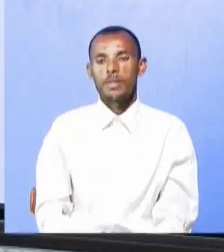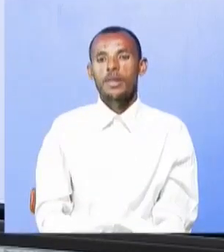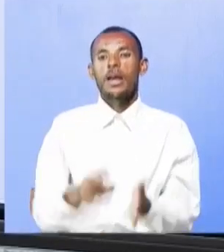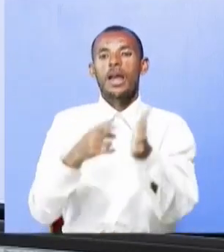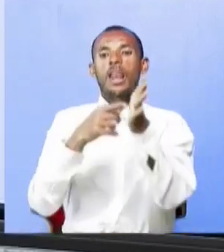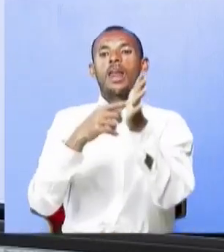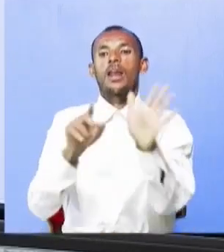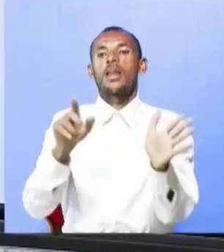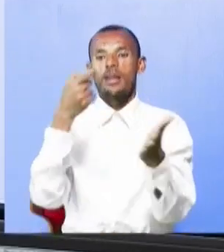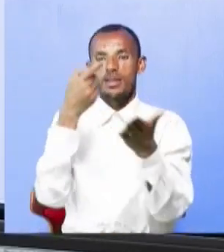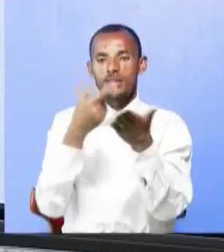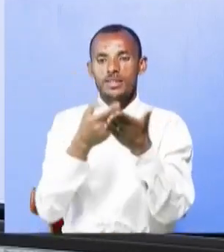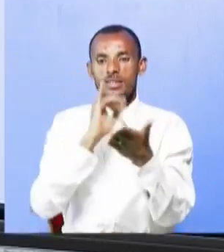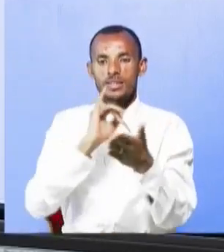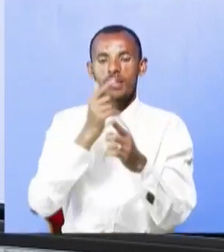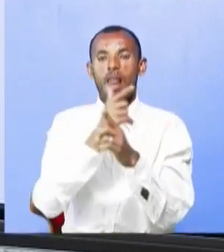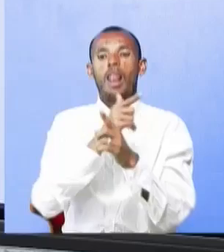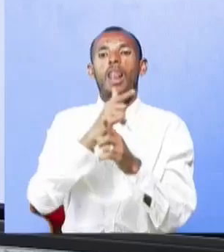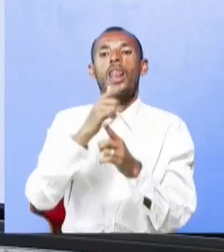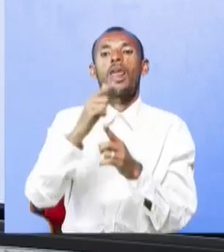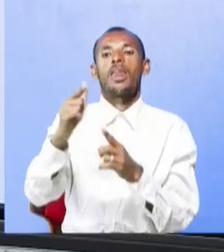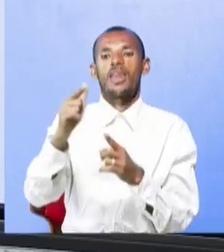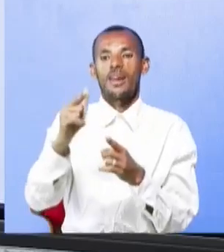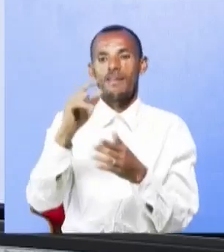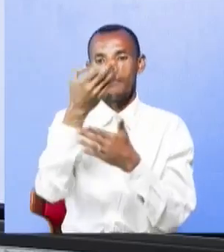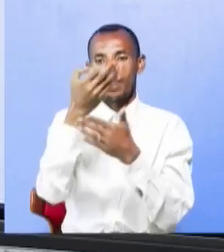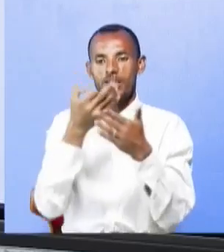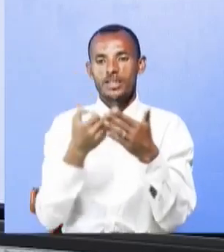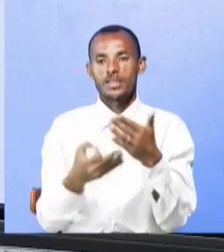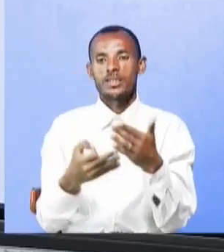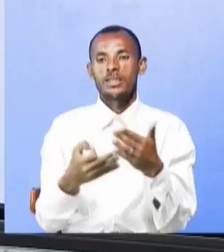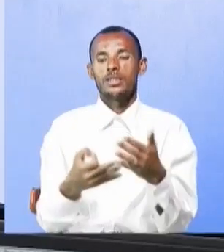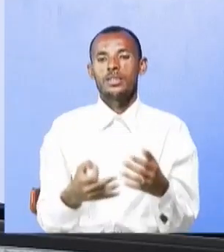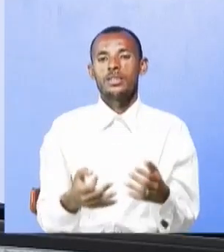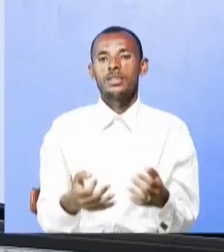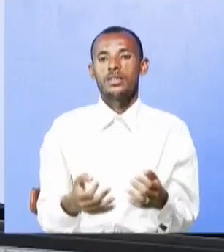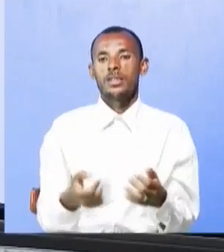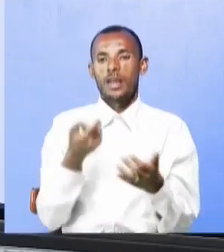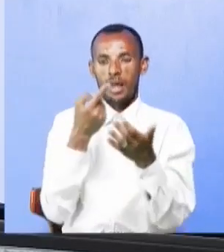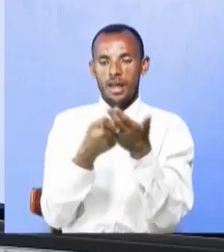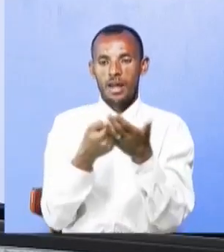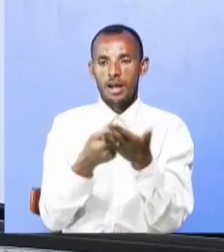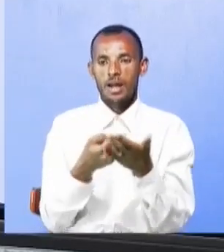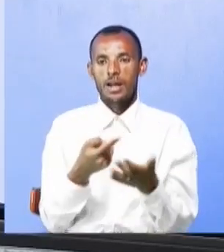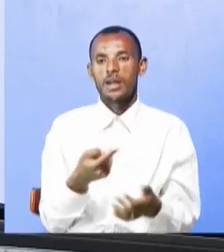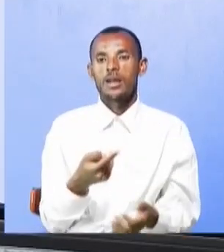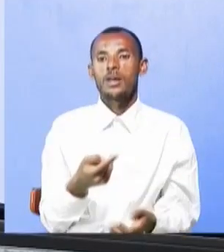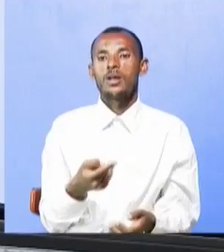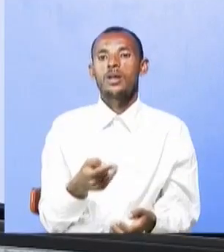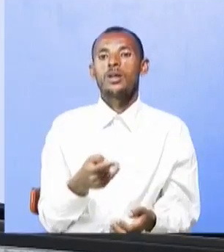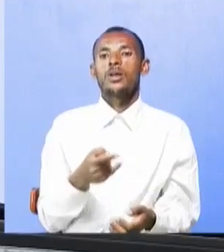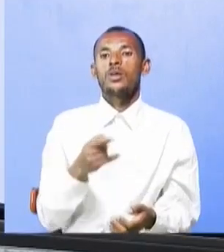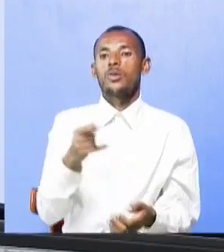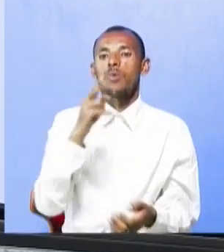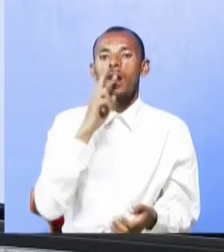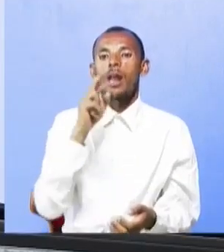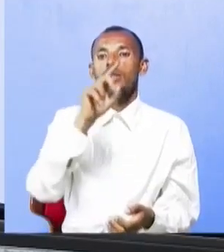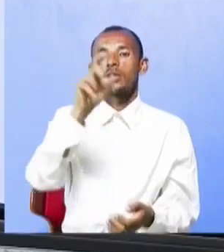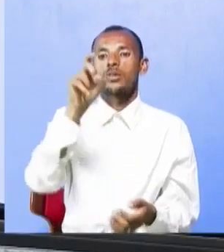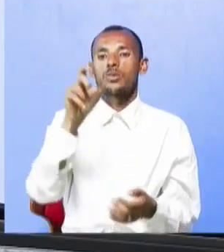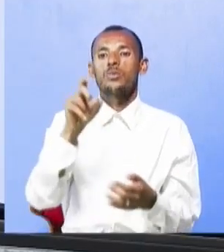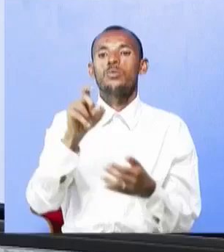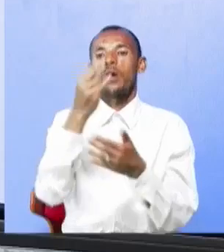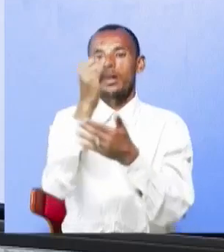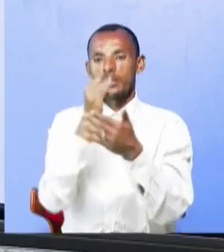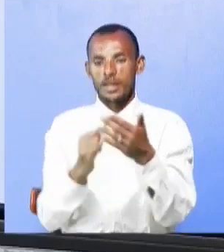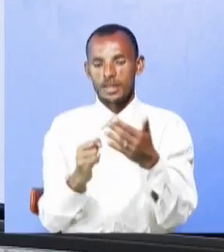Clearly, this is a linear function. Here, you are asked to sketch the